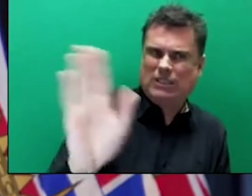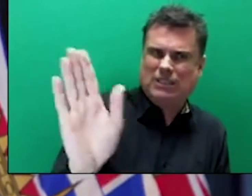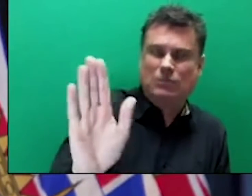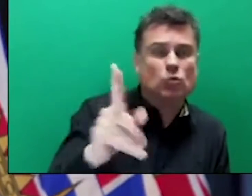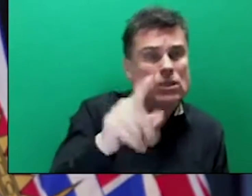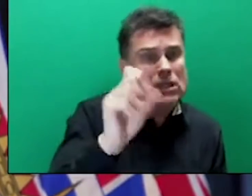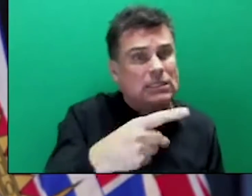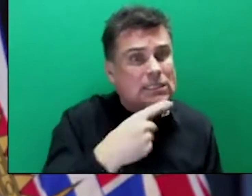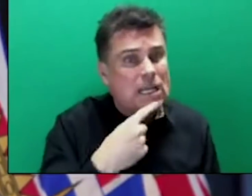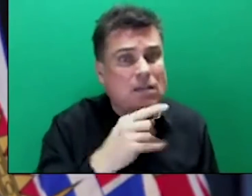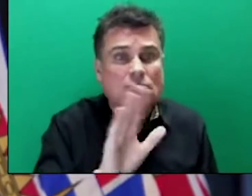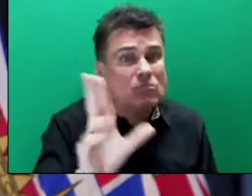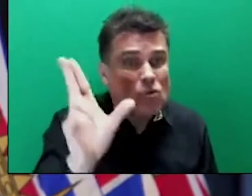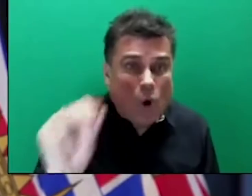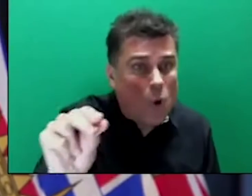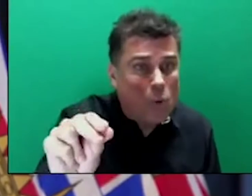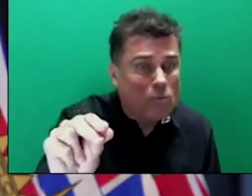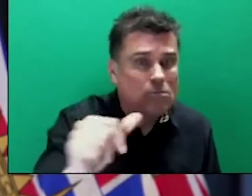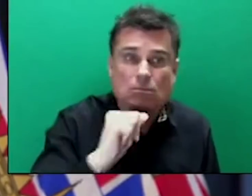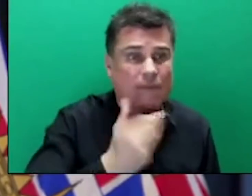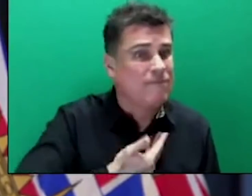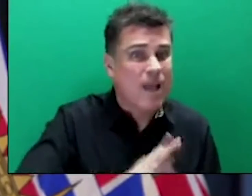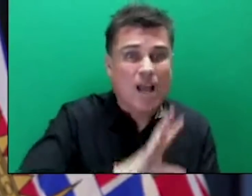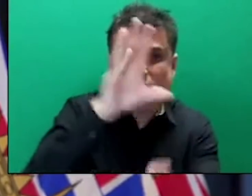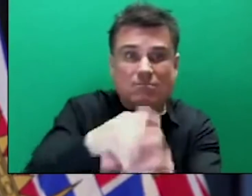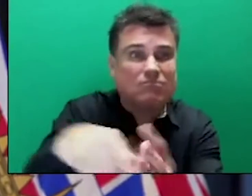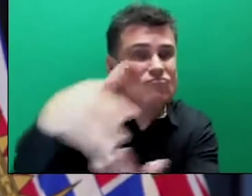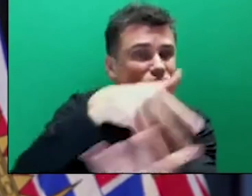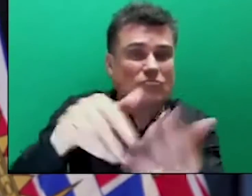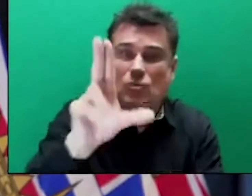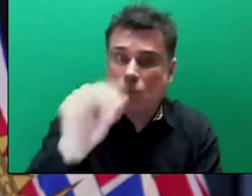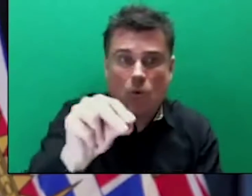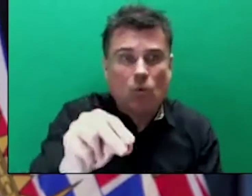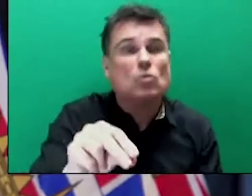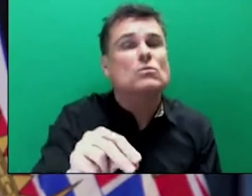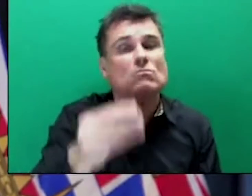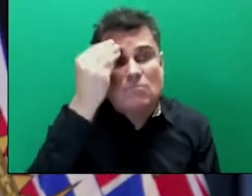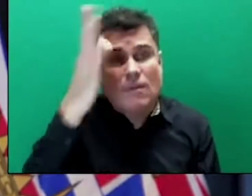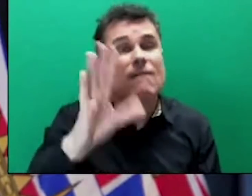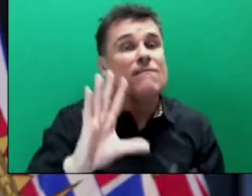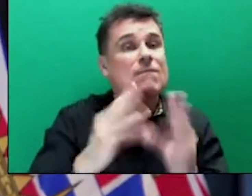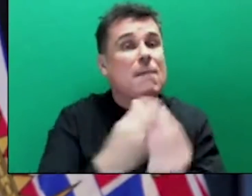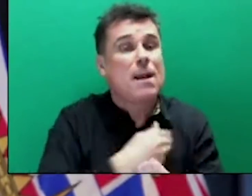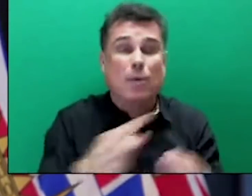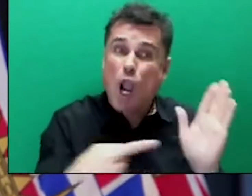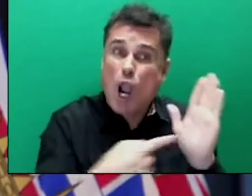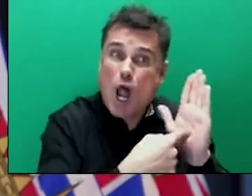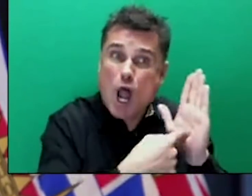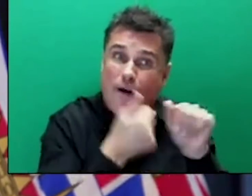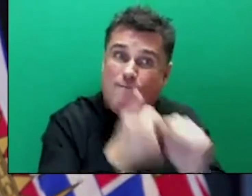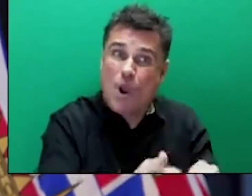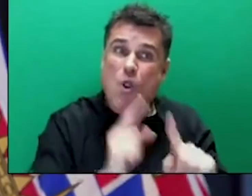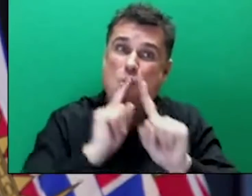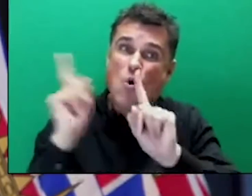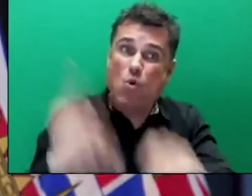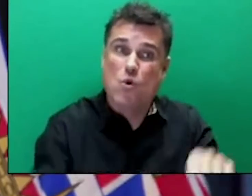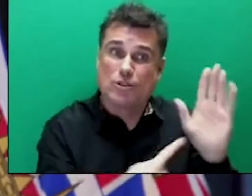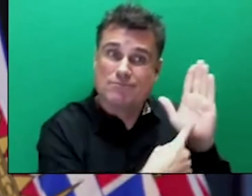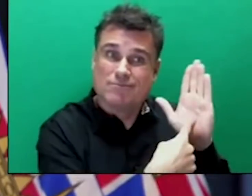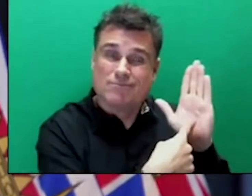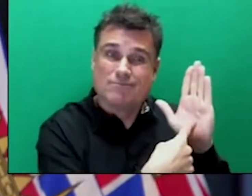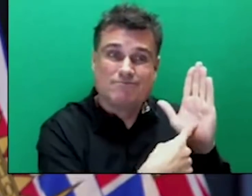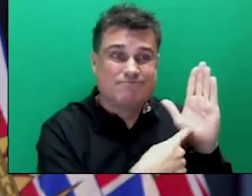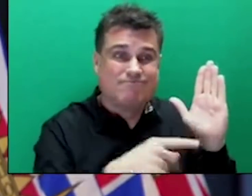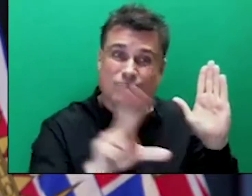not have people over this year, to say let's try something different, let's try to support each other in a way that doesn't have